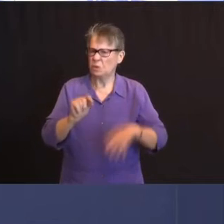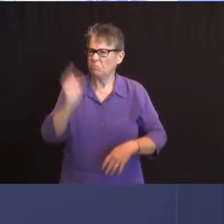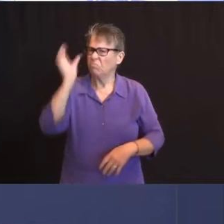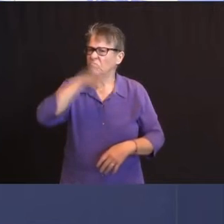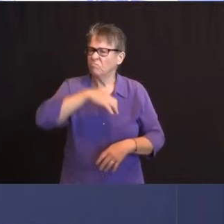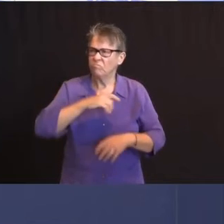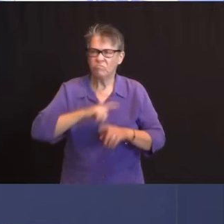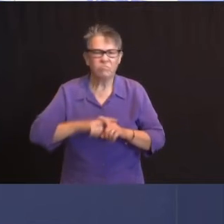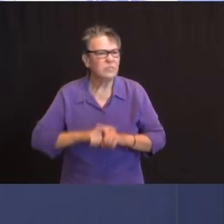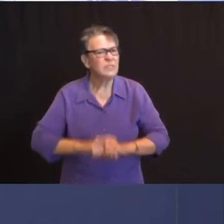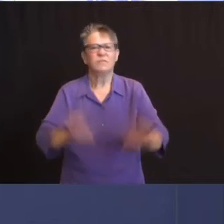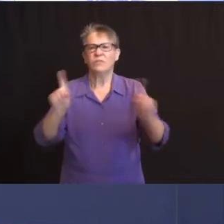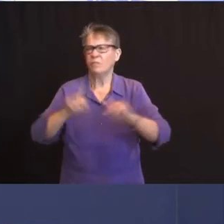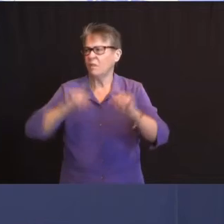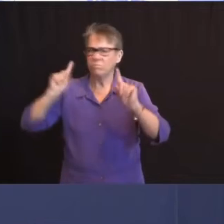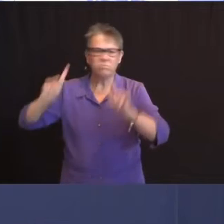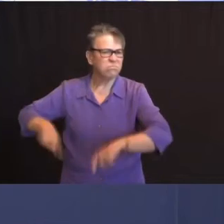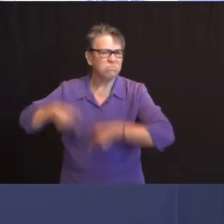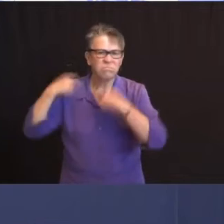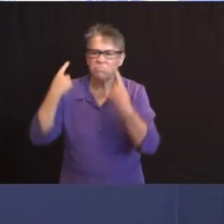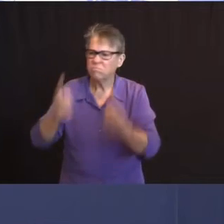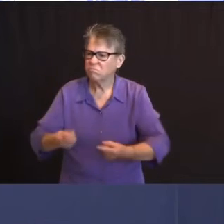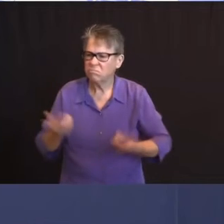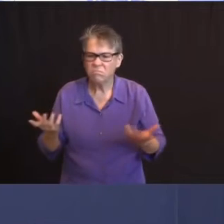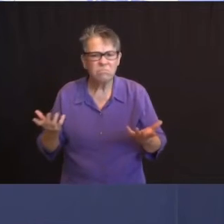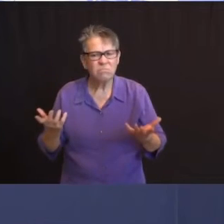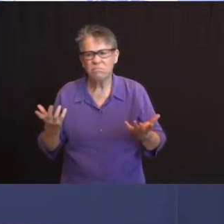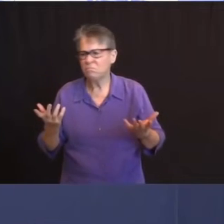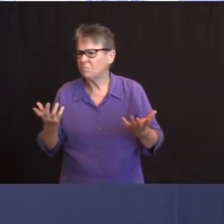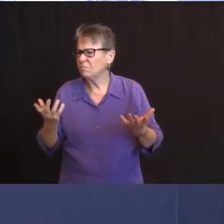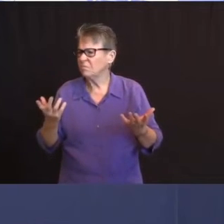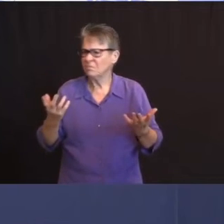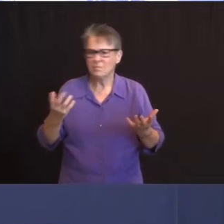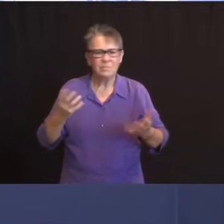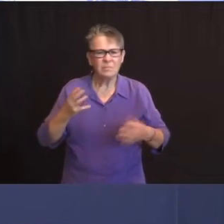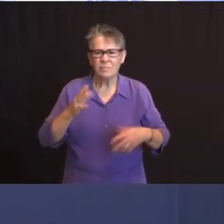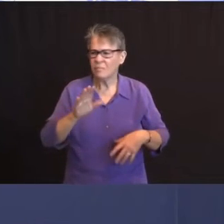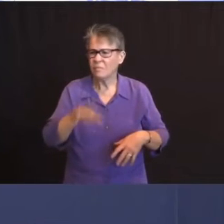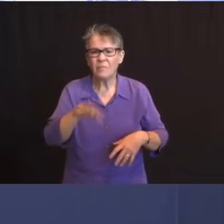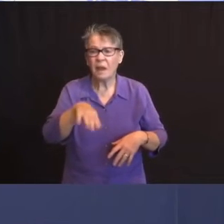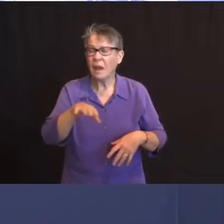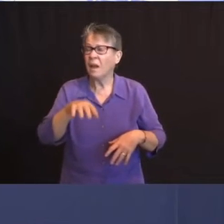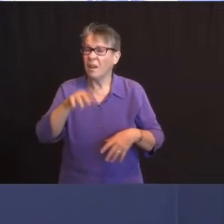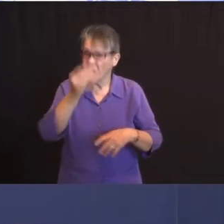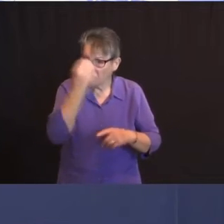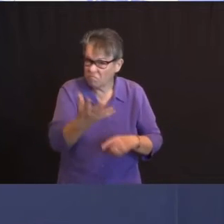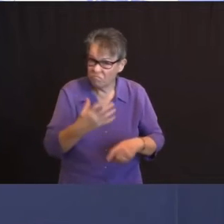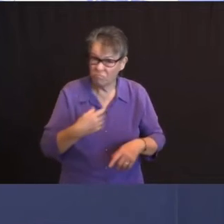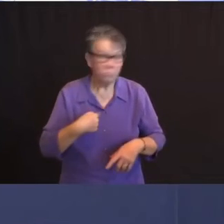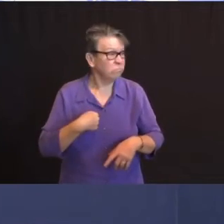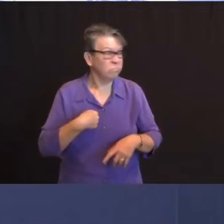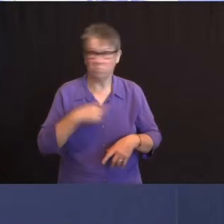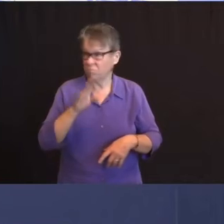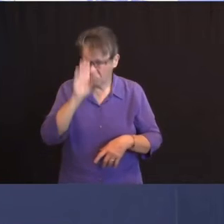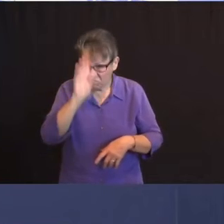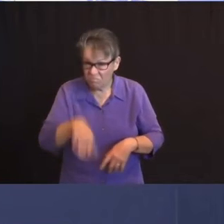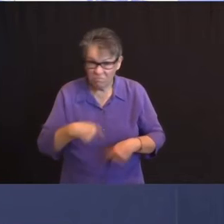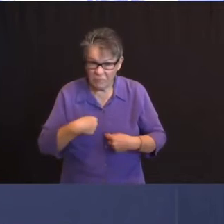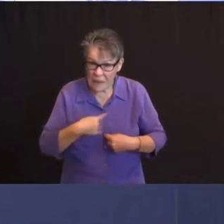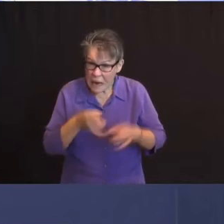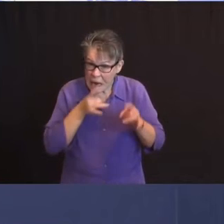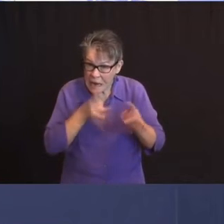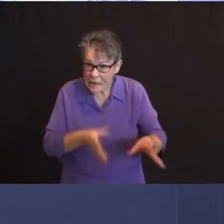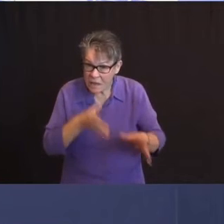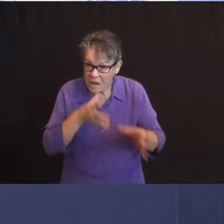I'm really not crazy about wearing a mask, and I certainly don't like what this pandemic has done to my children and their